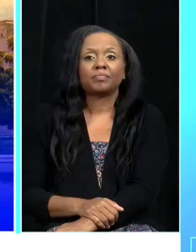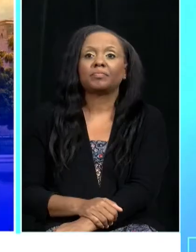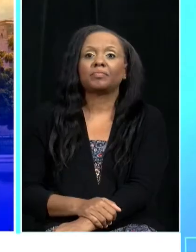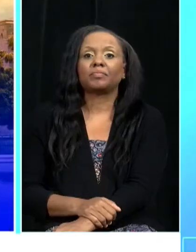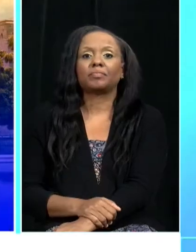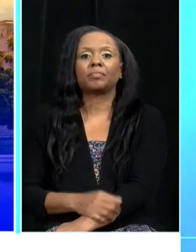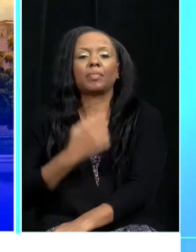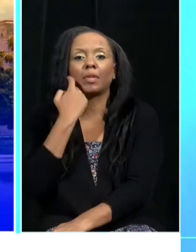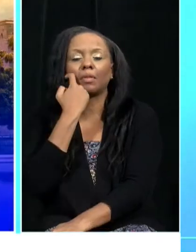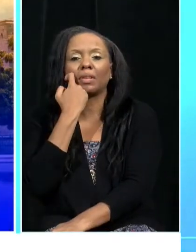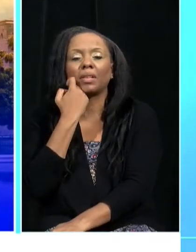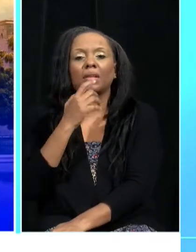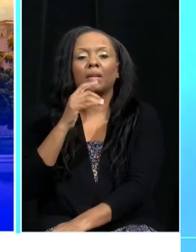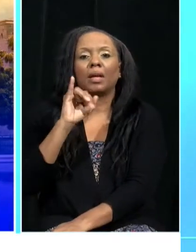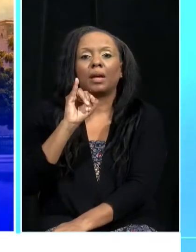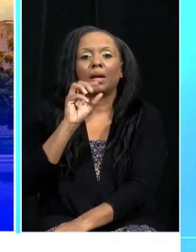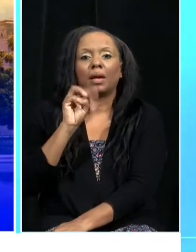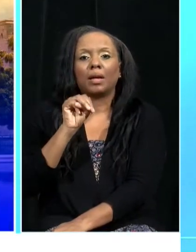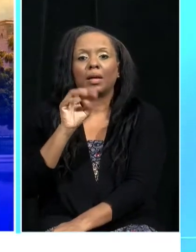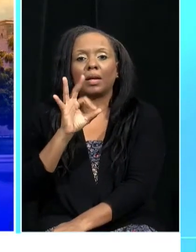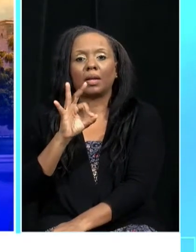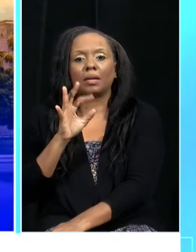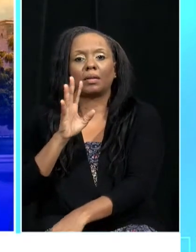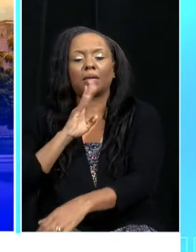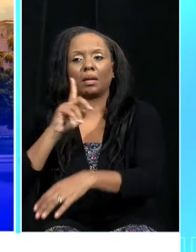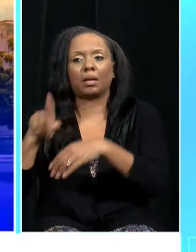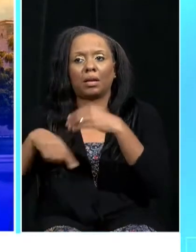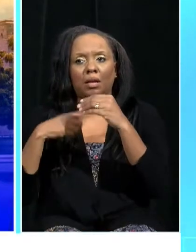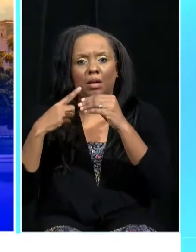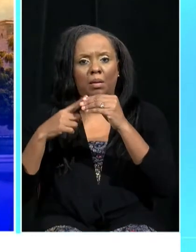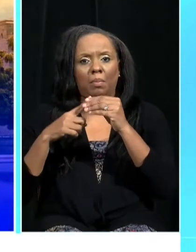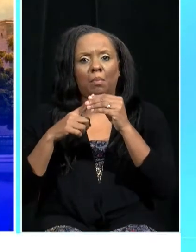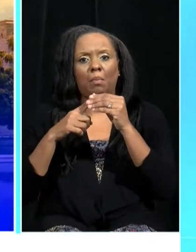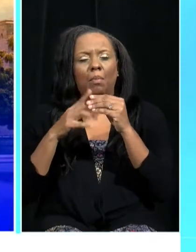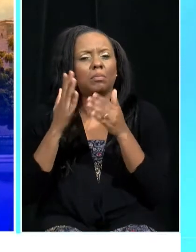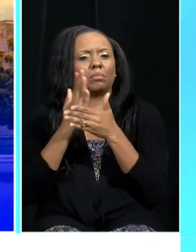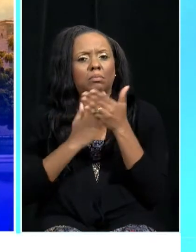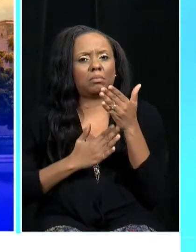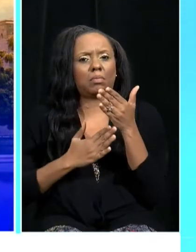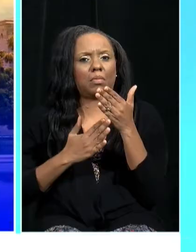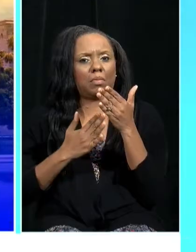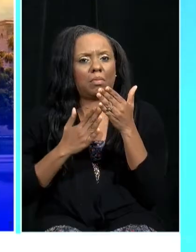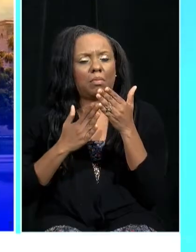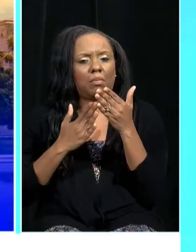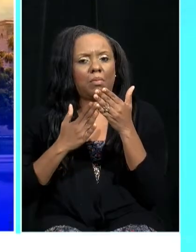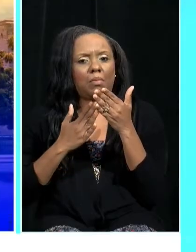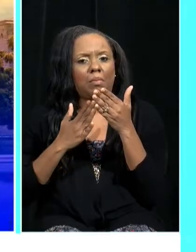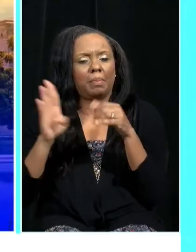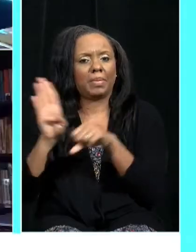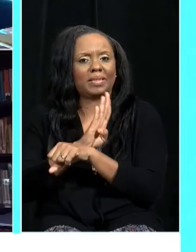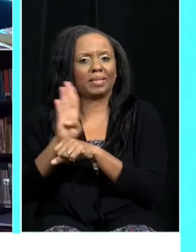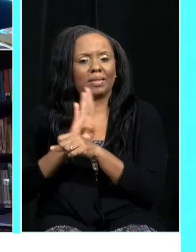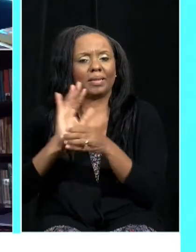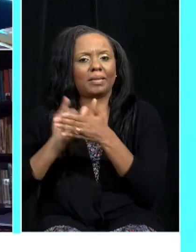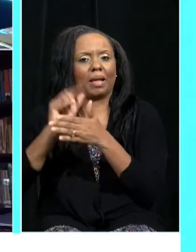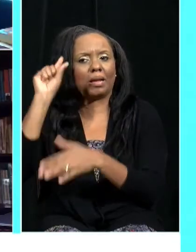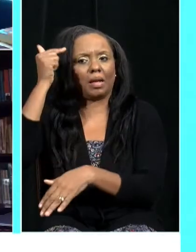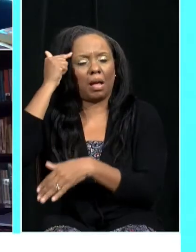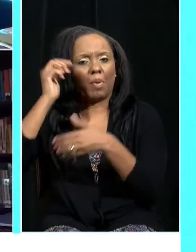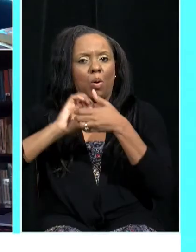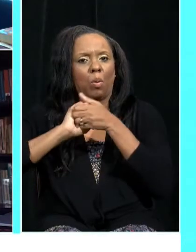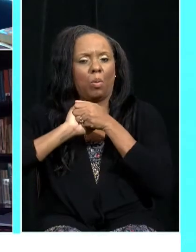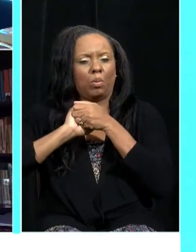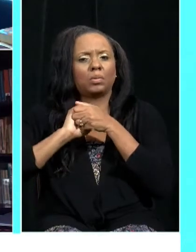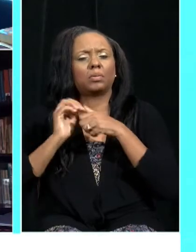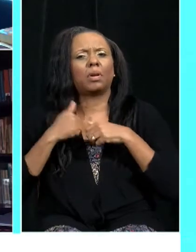recent review, they also mentioned the reforms to state-owned enterprises, including strengthening oversight of these entities. What does that mean?